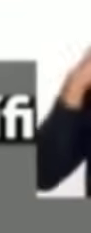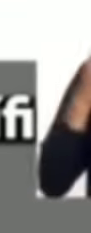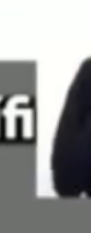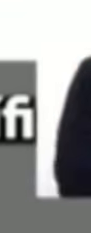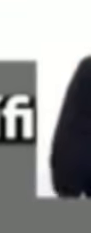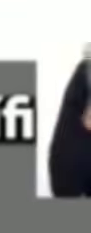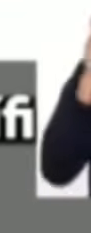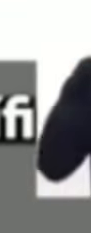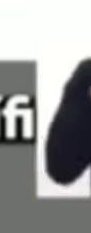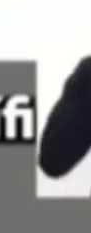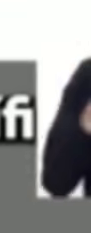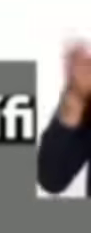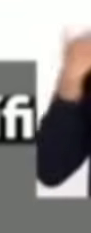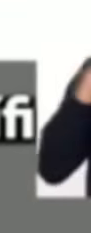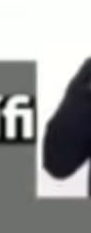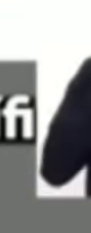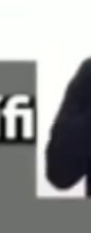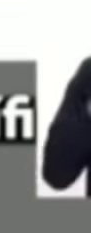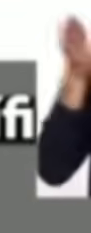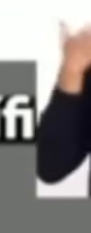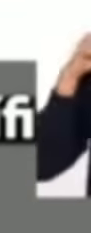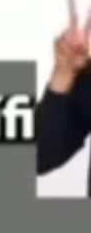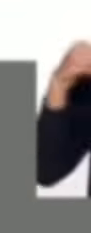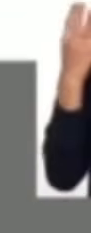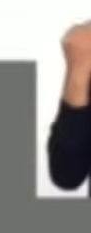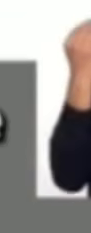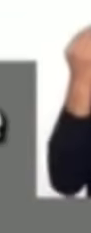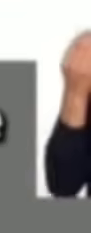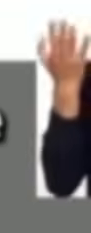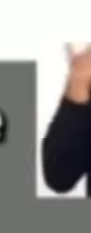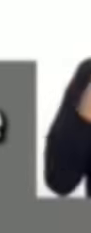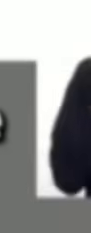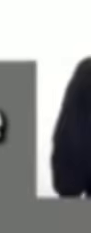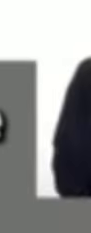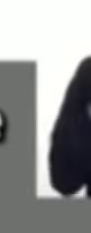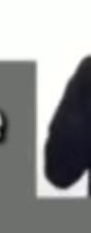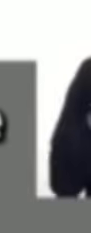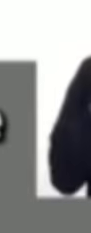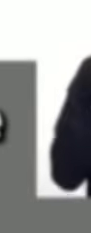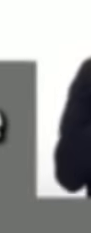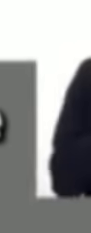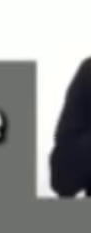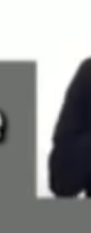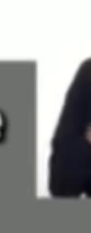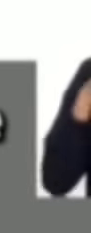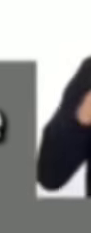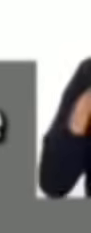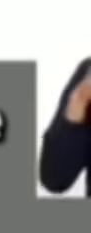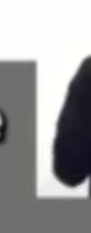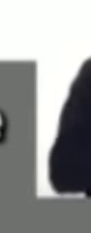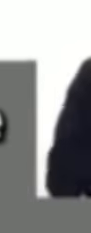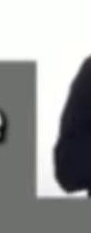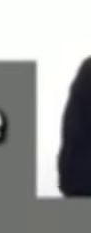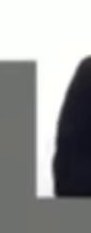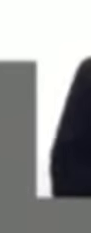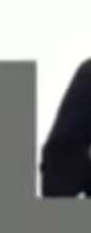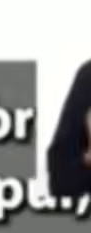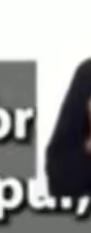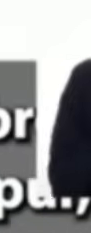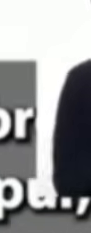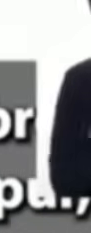Alliance as an observer state in 2014 to build closer economic ties between our